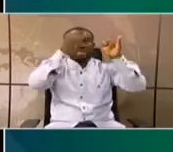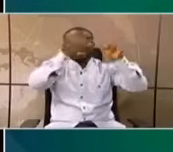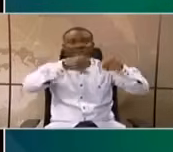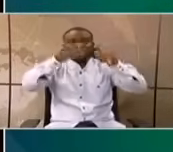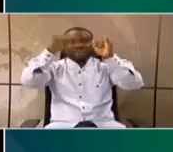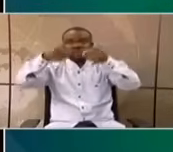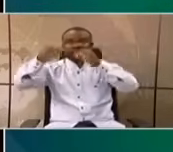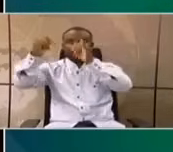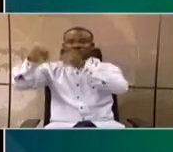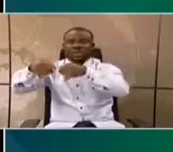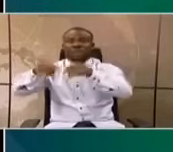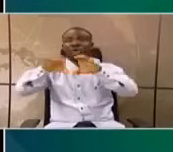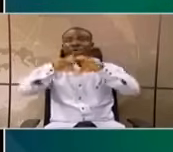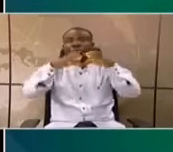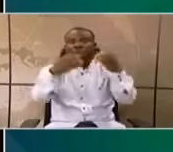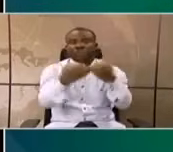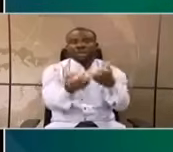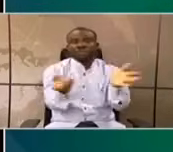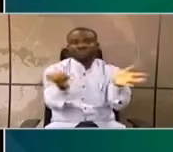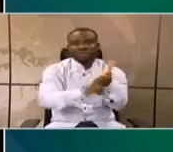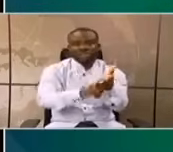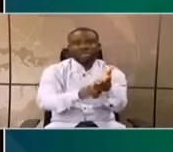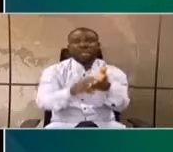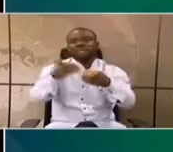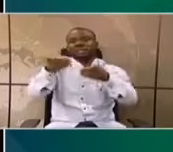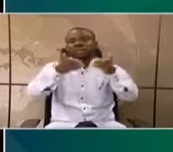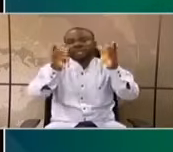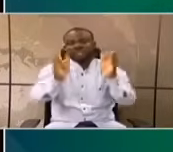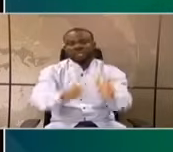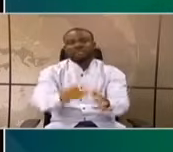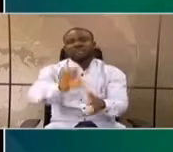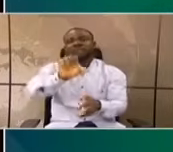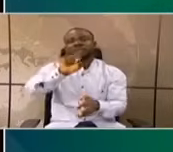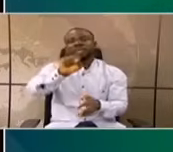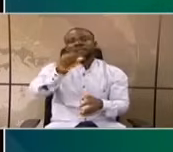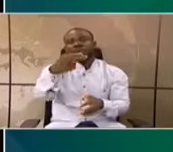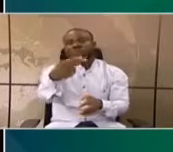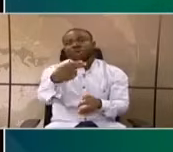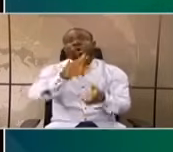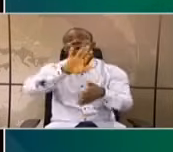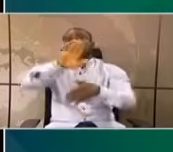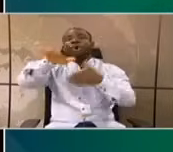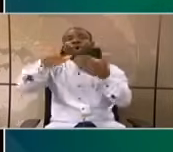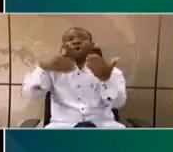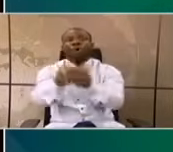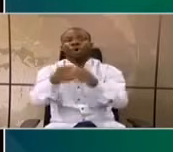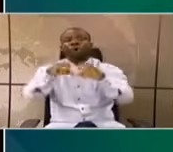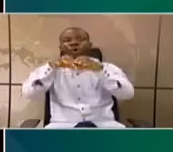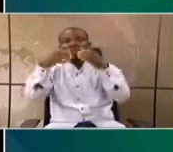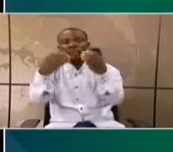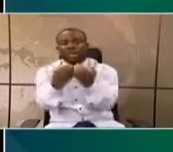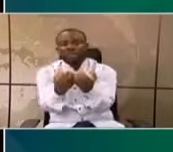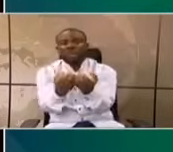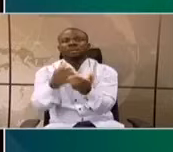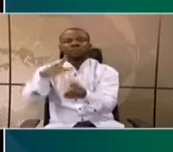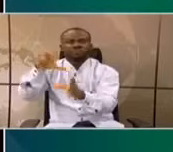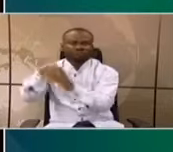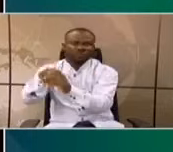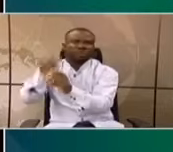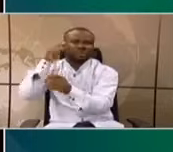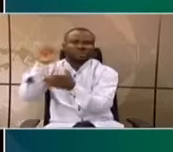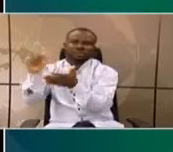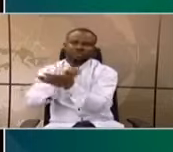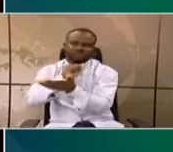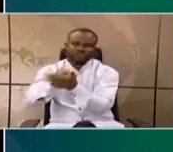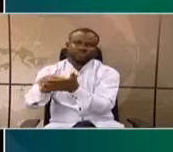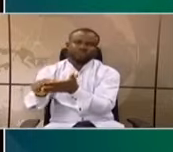company registration, directors, shareholders. Ah, we do company. A two Galamsey.